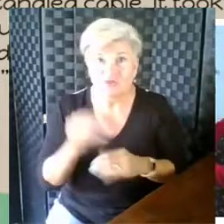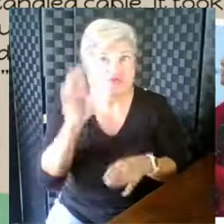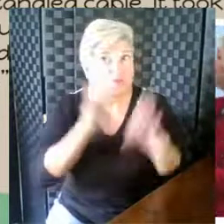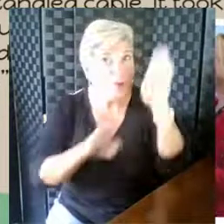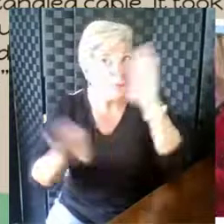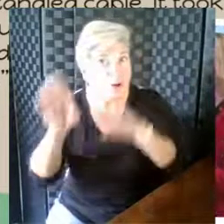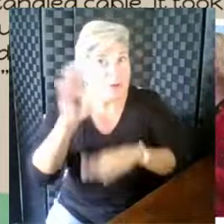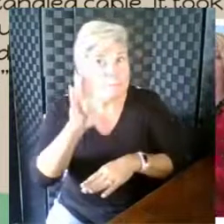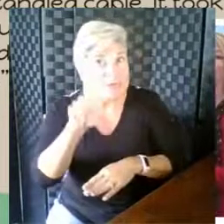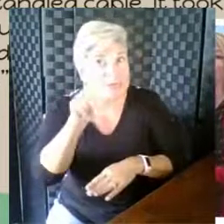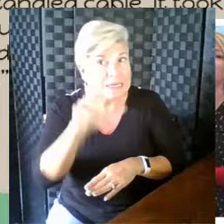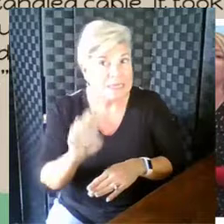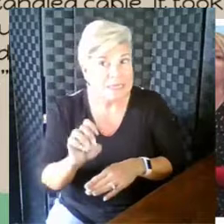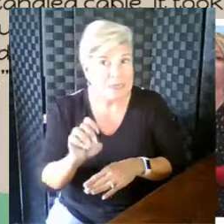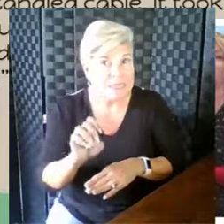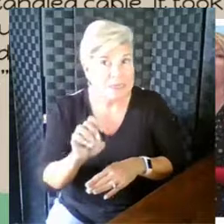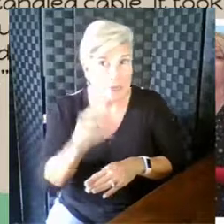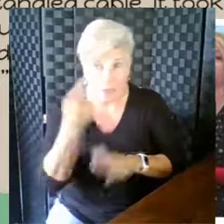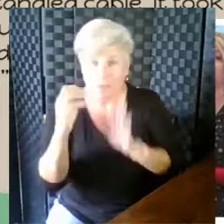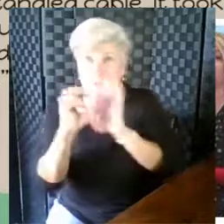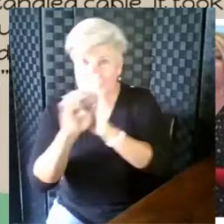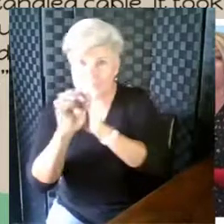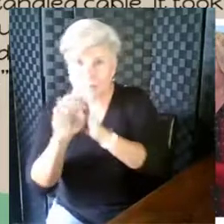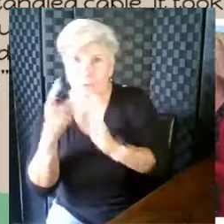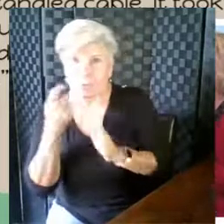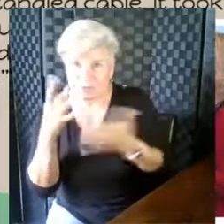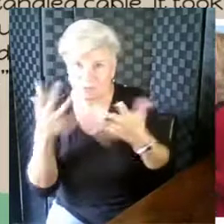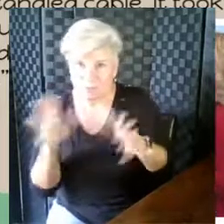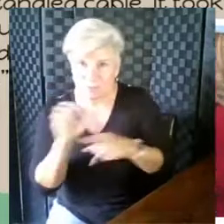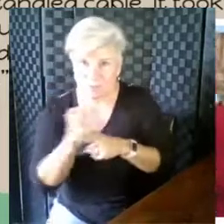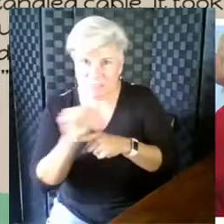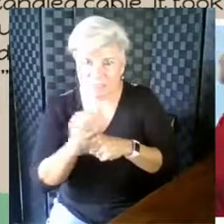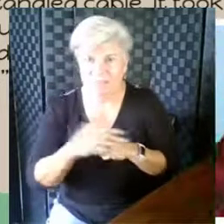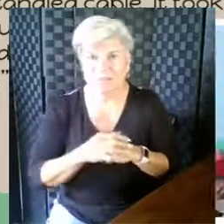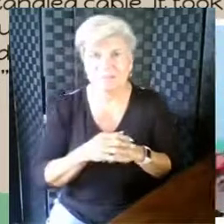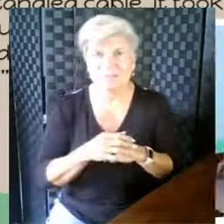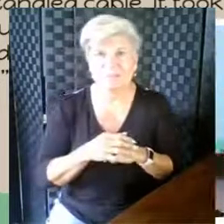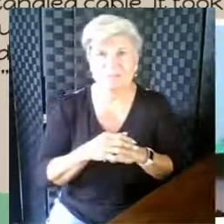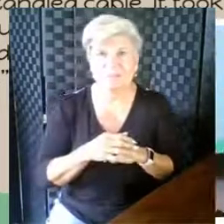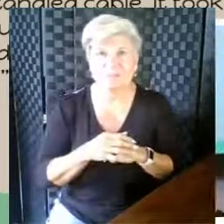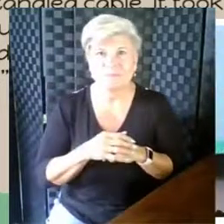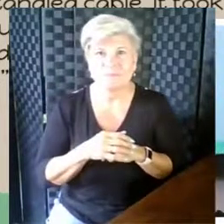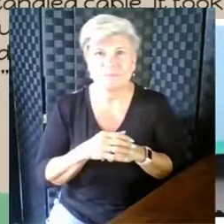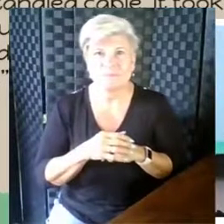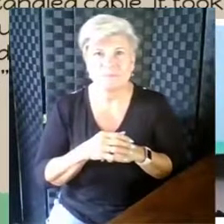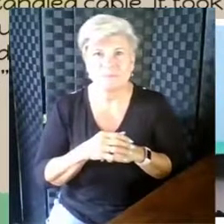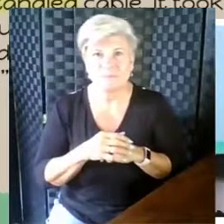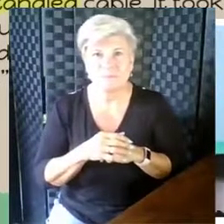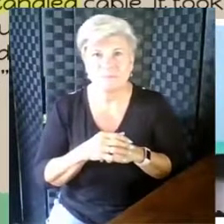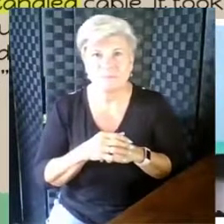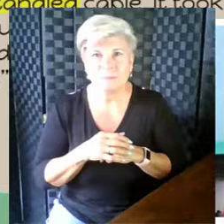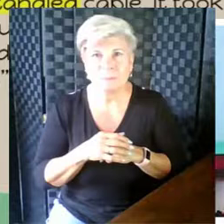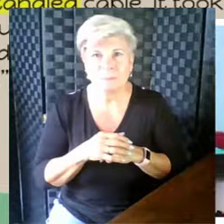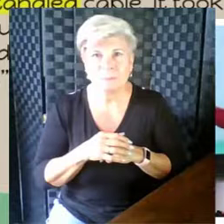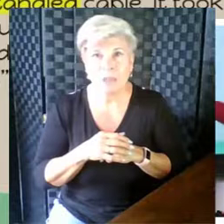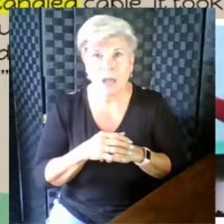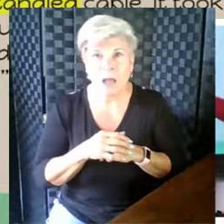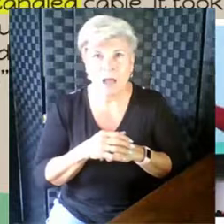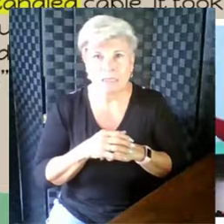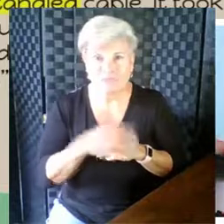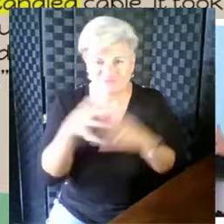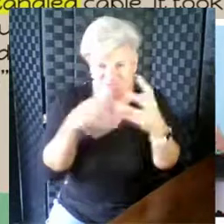and trouble. Trouble was also in what we just practiced and I gave you as an example word. The